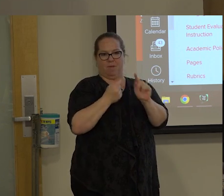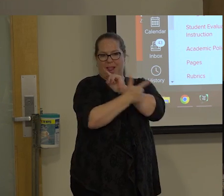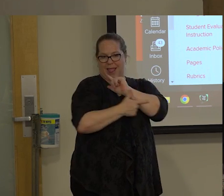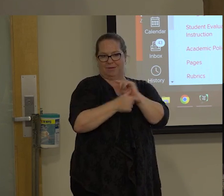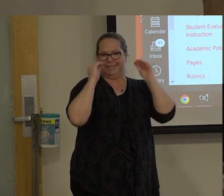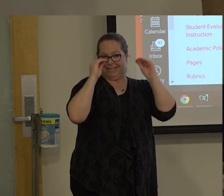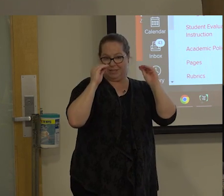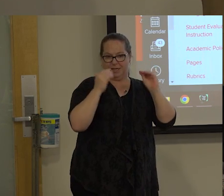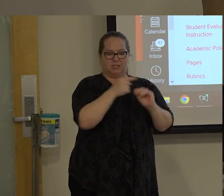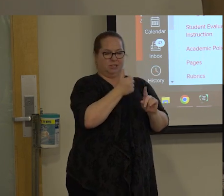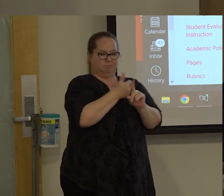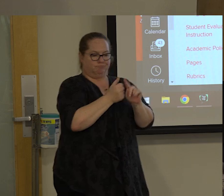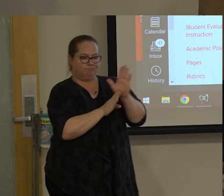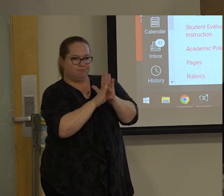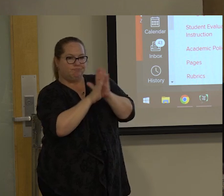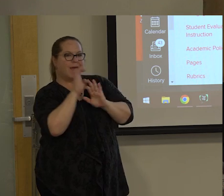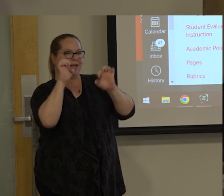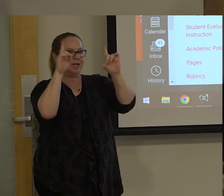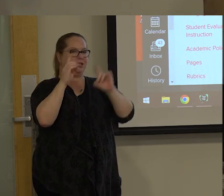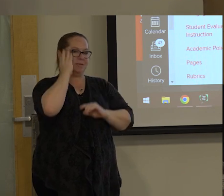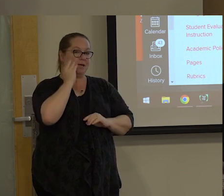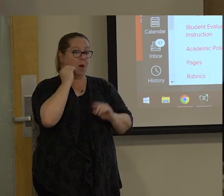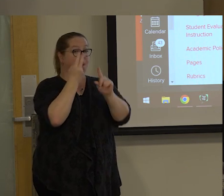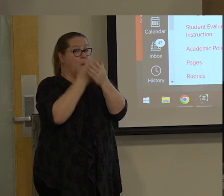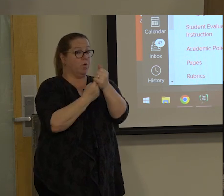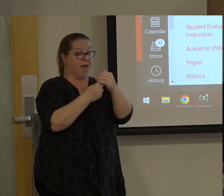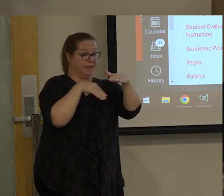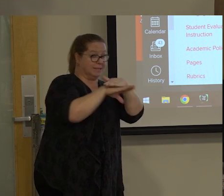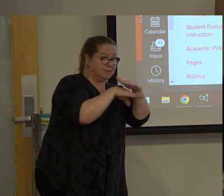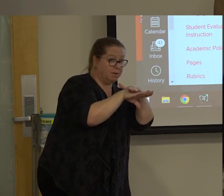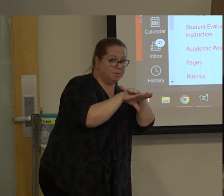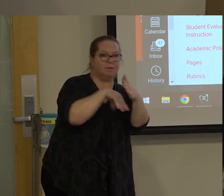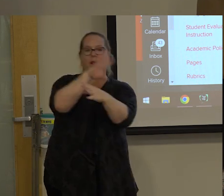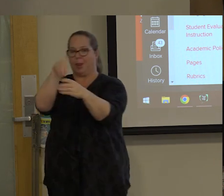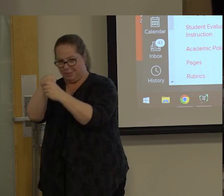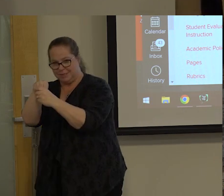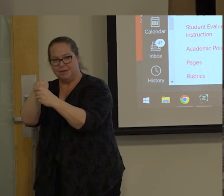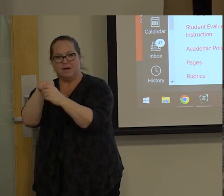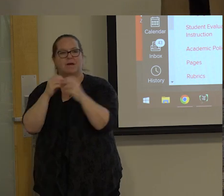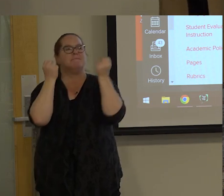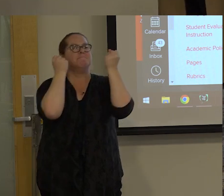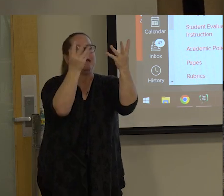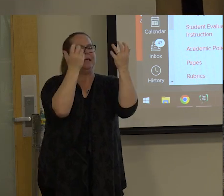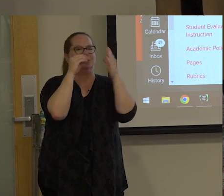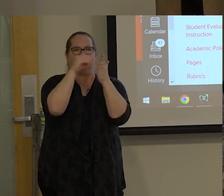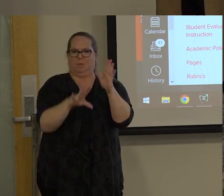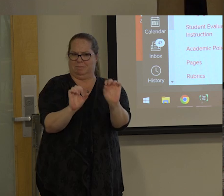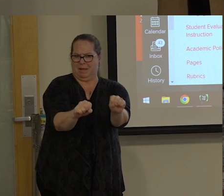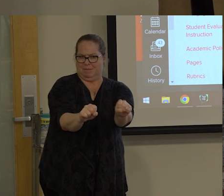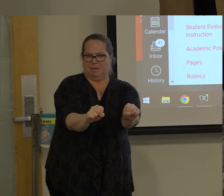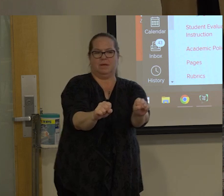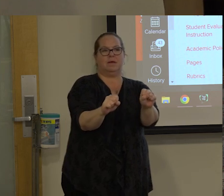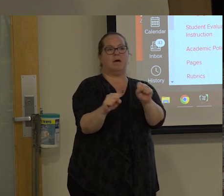create educational experiences that are both accessible and inclusive for as many students as possible.